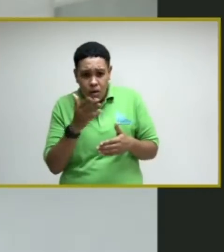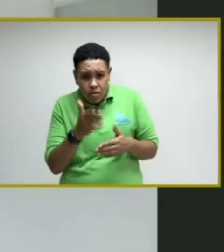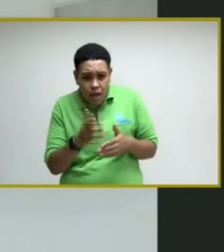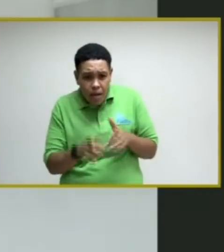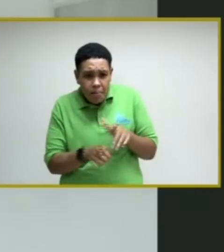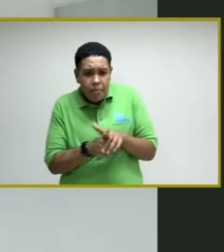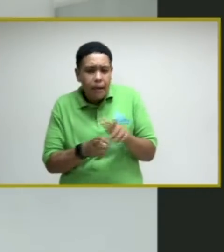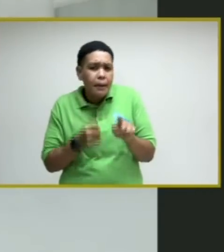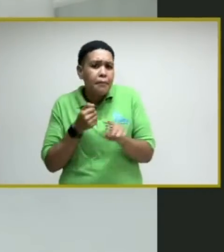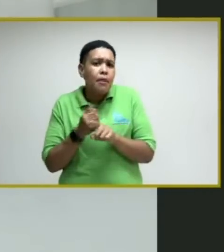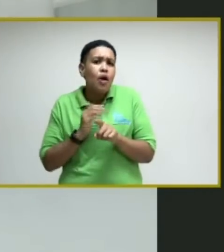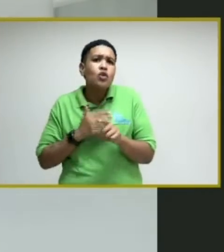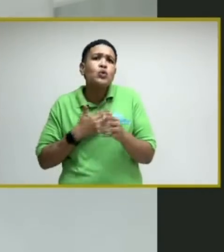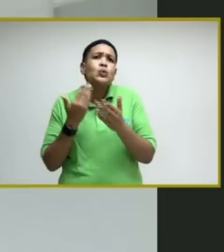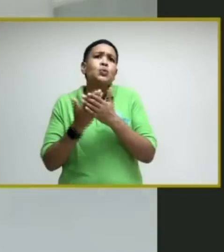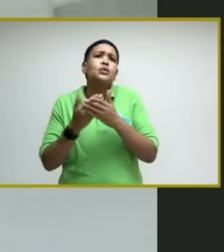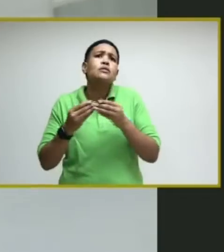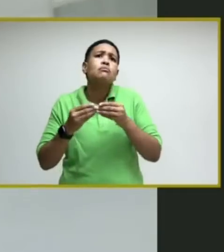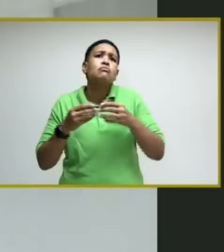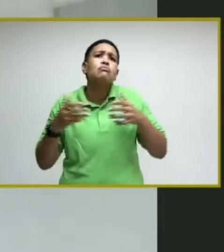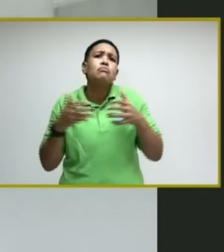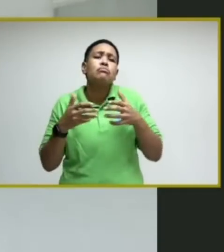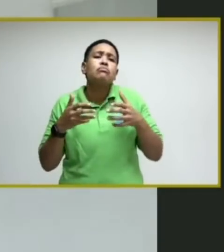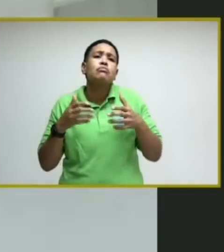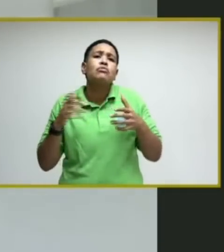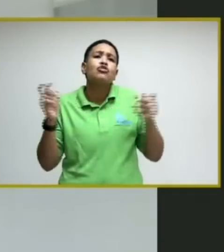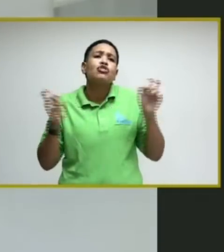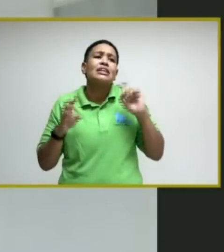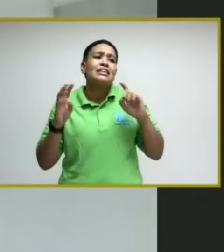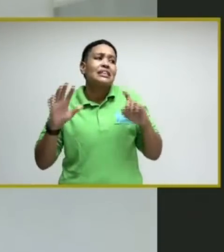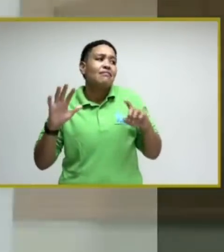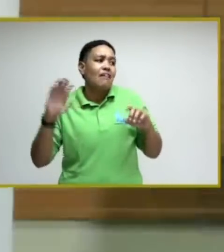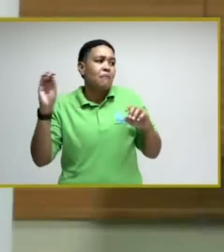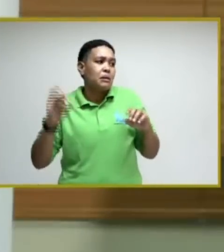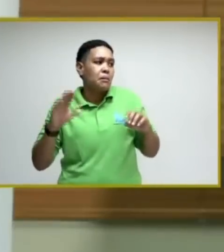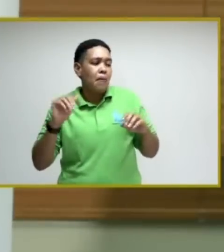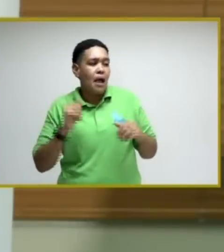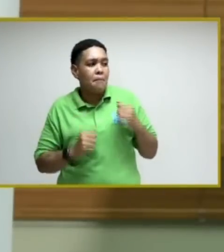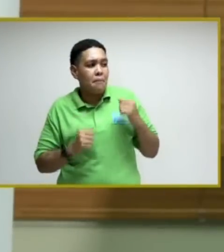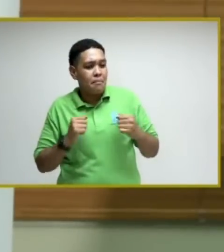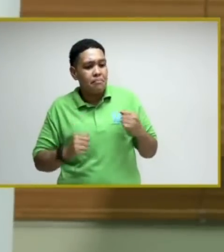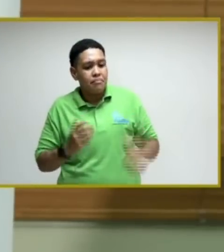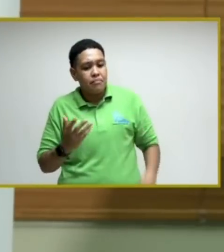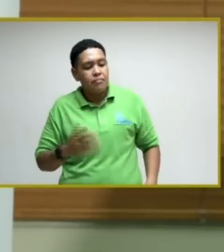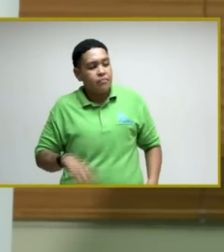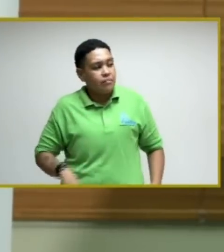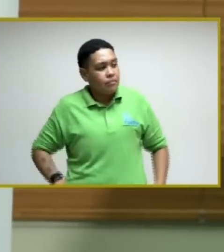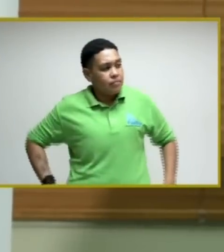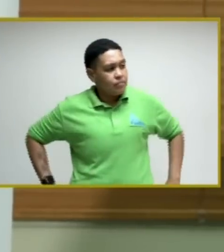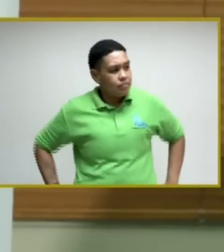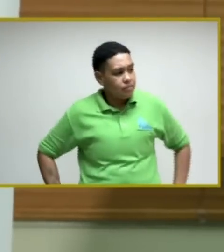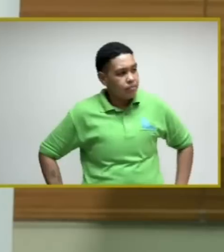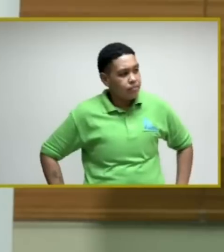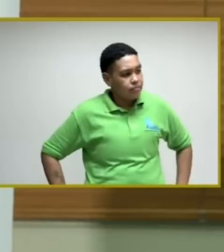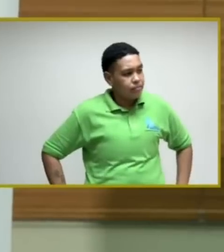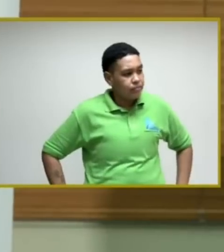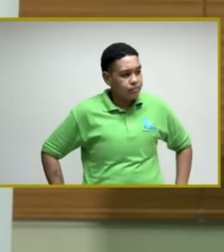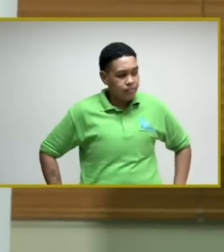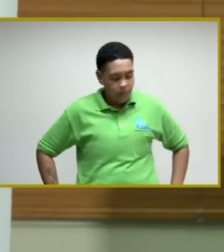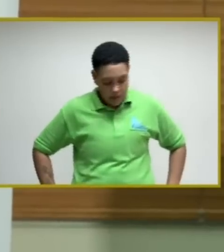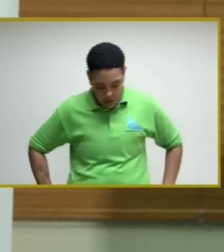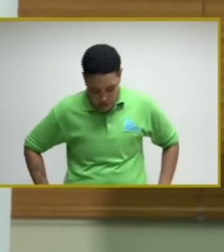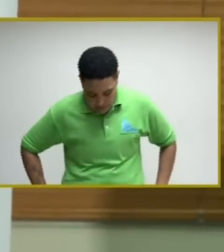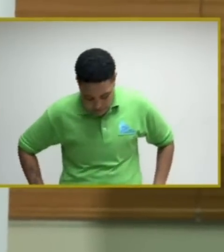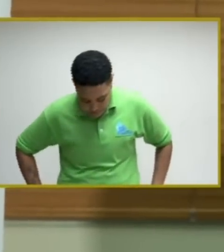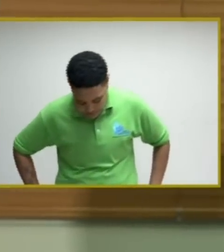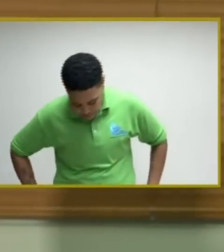Herd immunity, by right. March? And whether or not we're revising the 65% by March. Yes. You want to go ahead with the herd